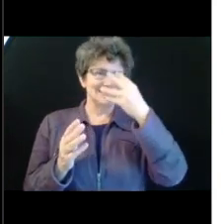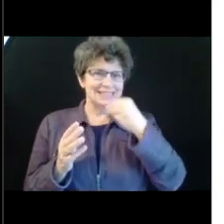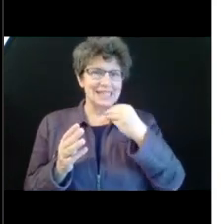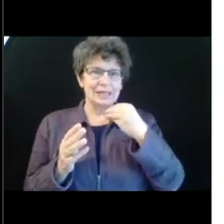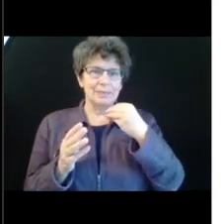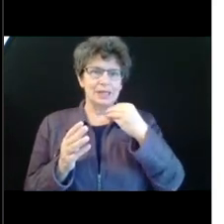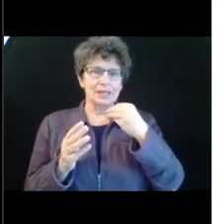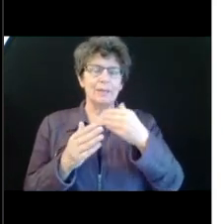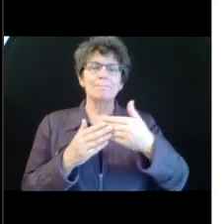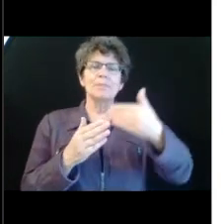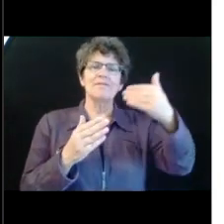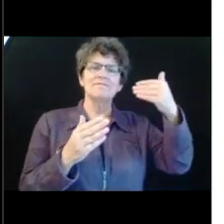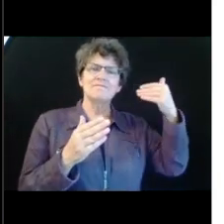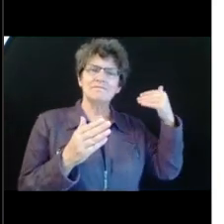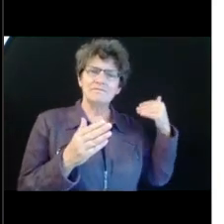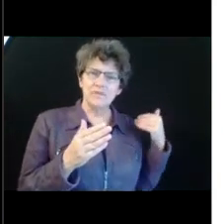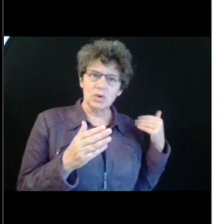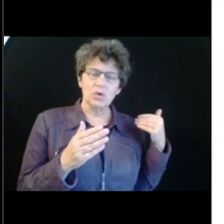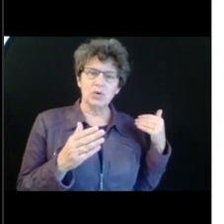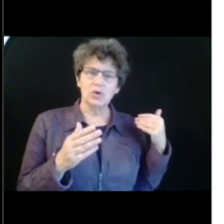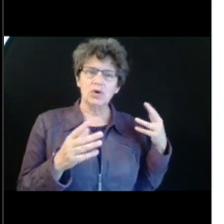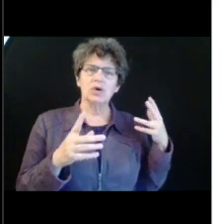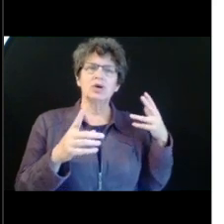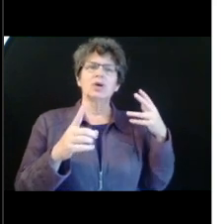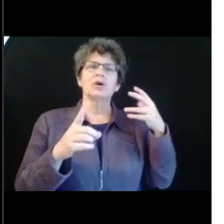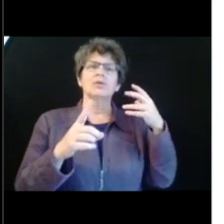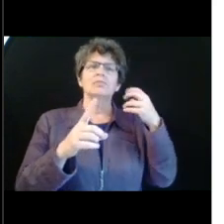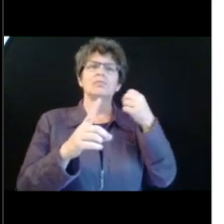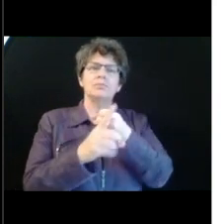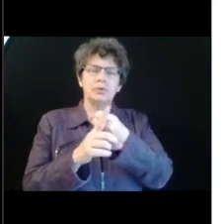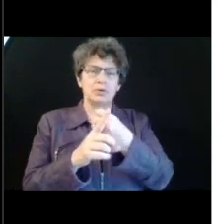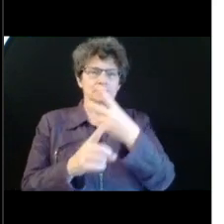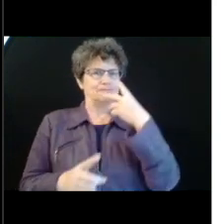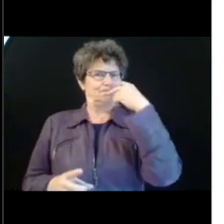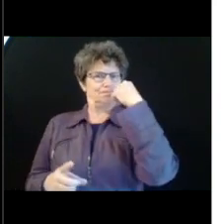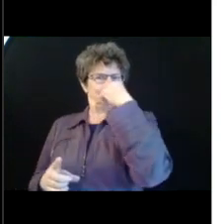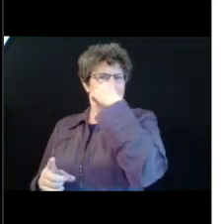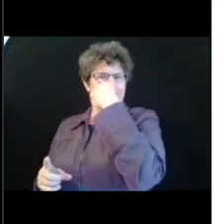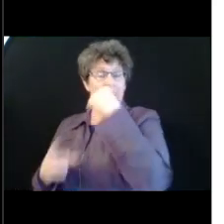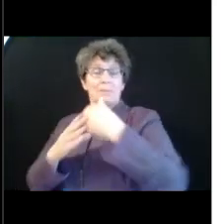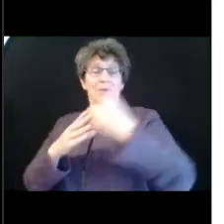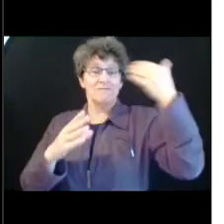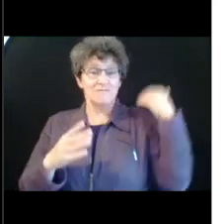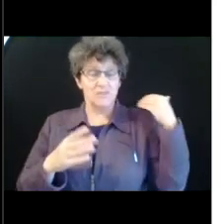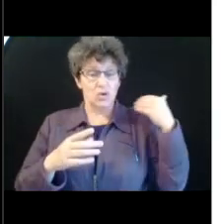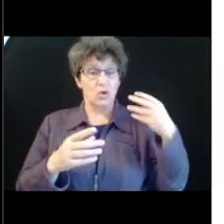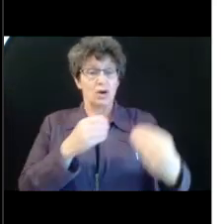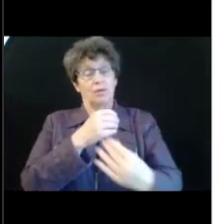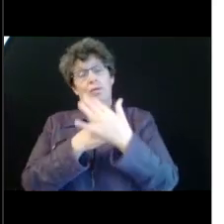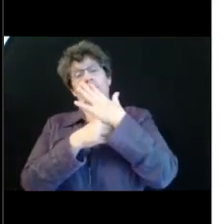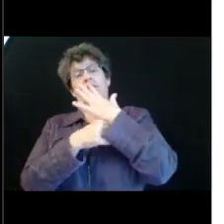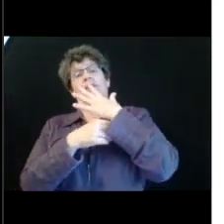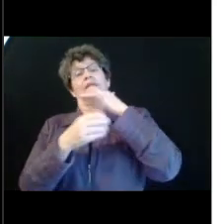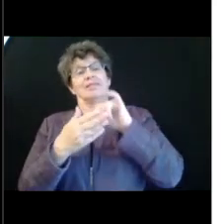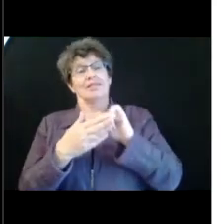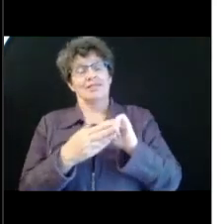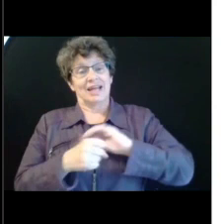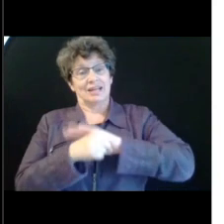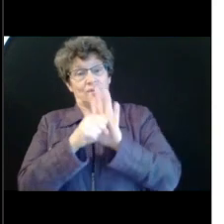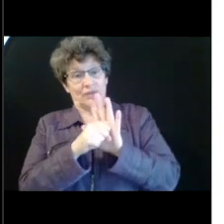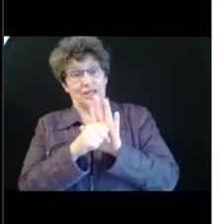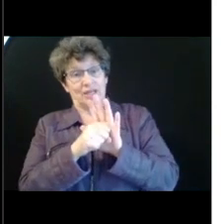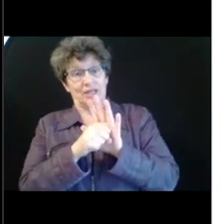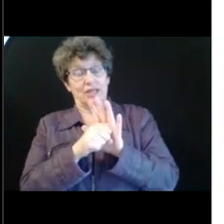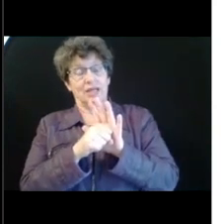of exposure plays a key role in determining your risk of actually getting the virus. And so there's two things I want you to notice